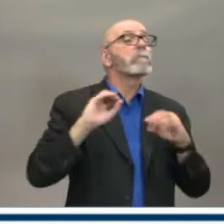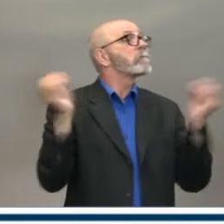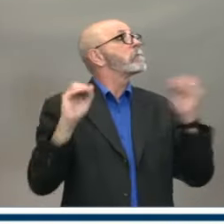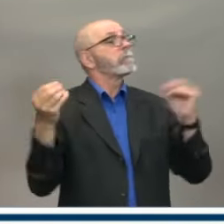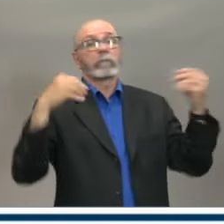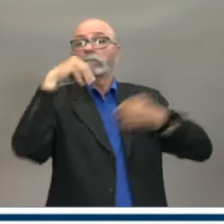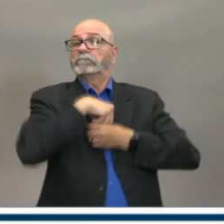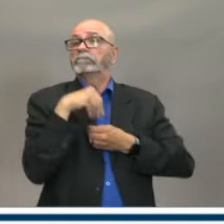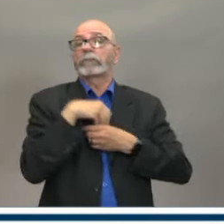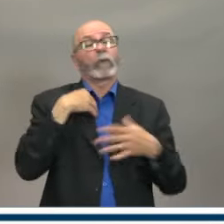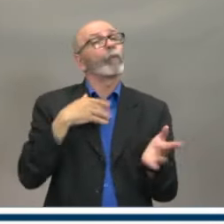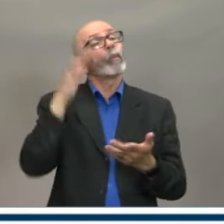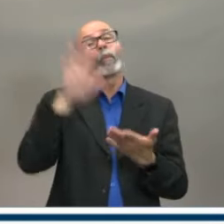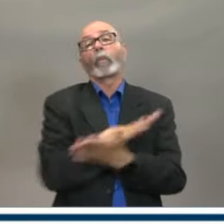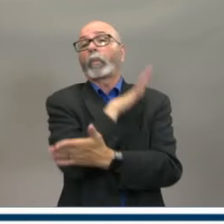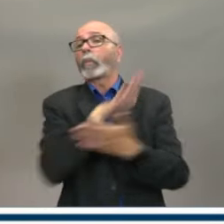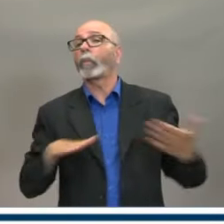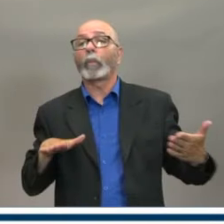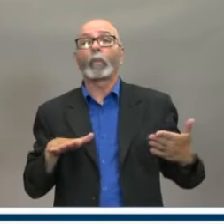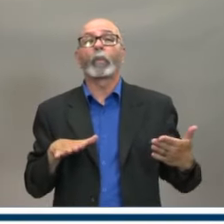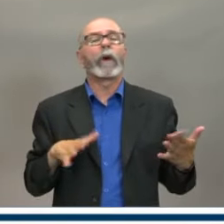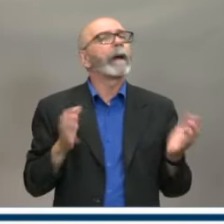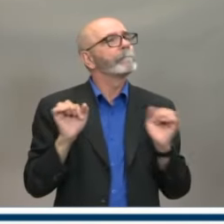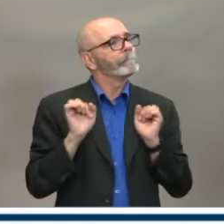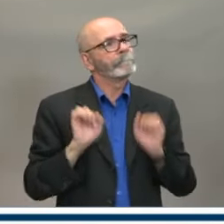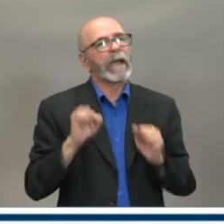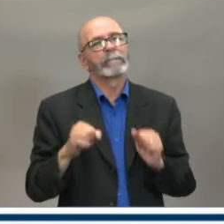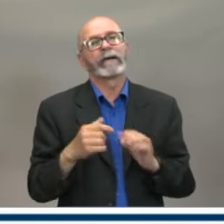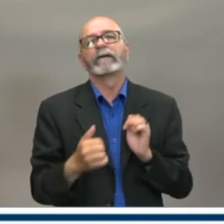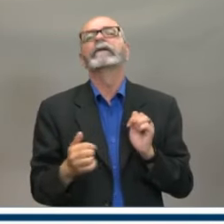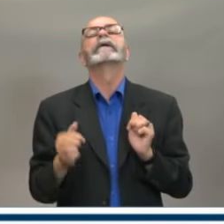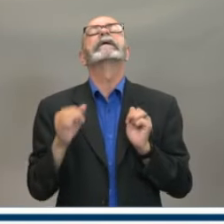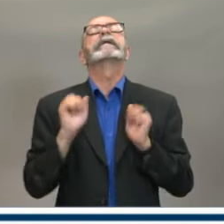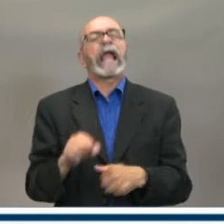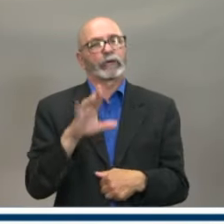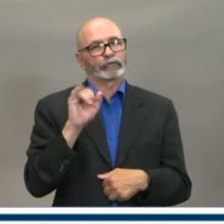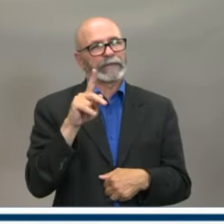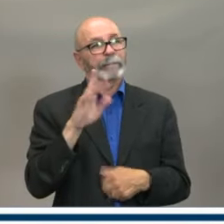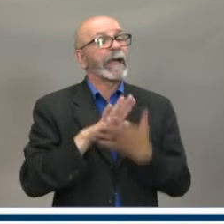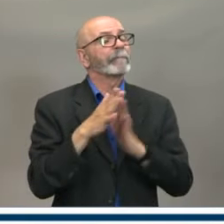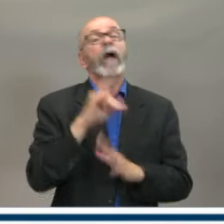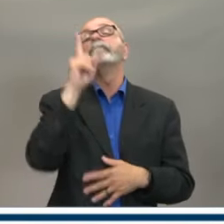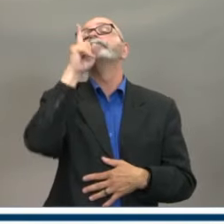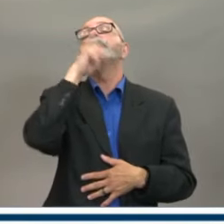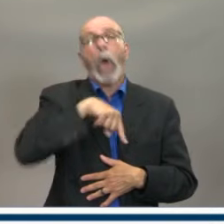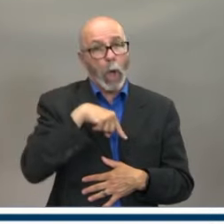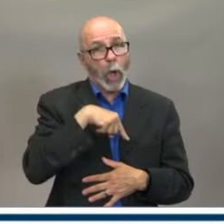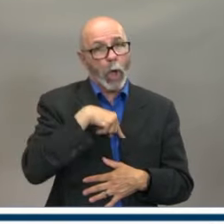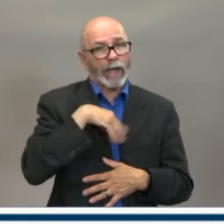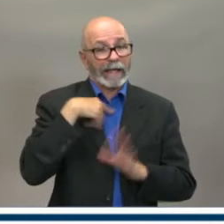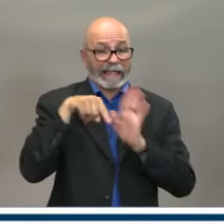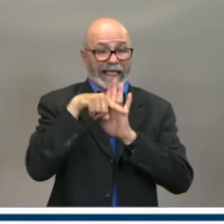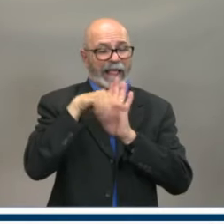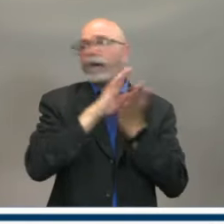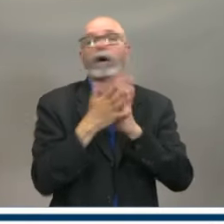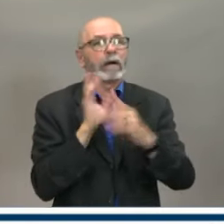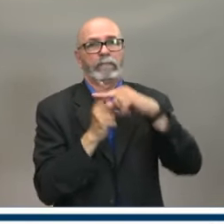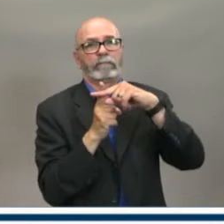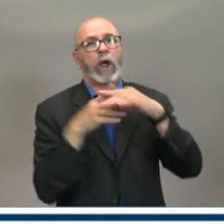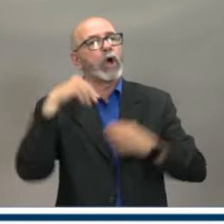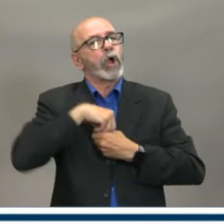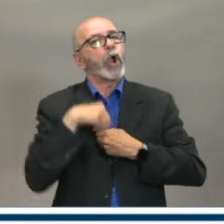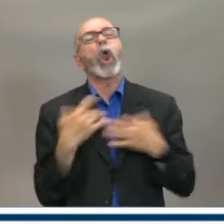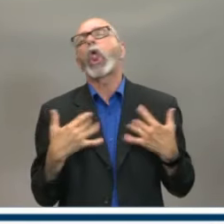a risk of having a false negative test, and that's why, so for instance,